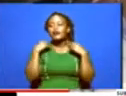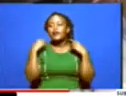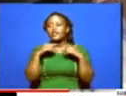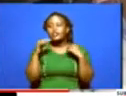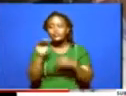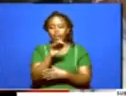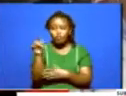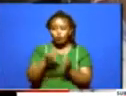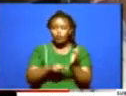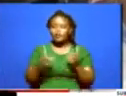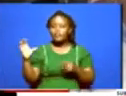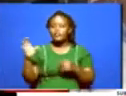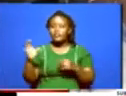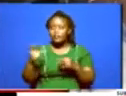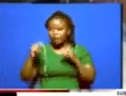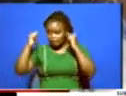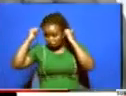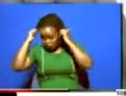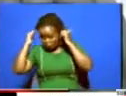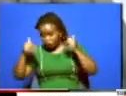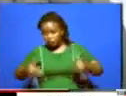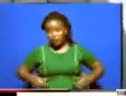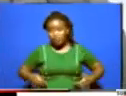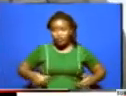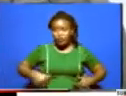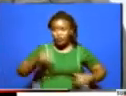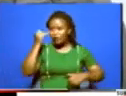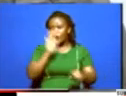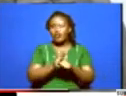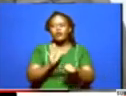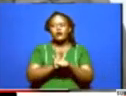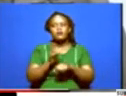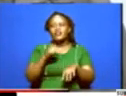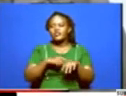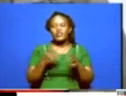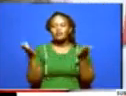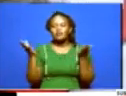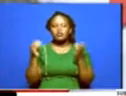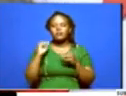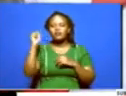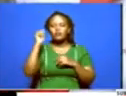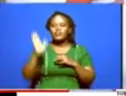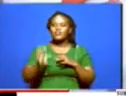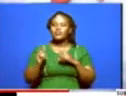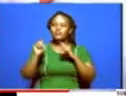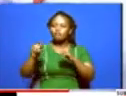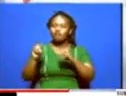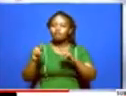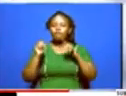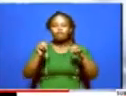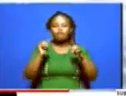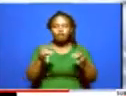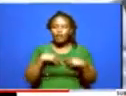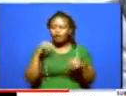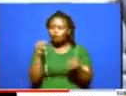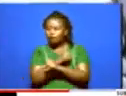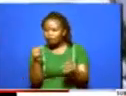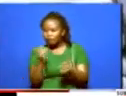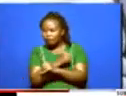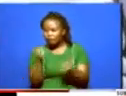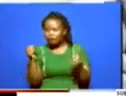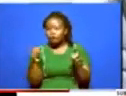education among the youth, whom they say are often misused by politicians to cause unrest. They said civic education will go a long way